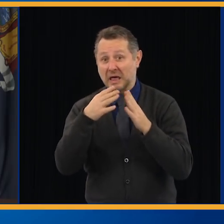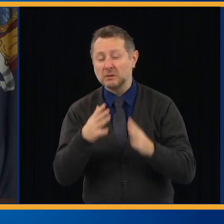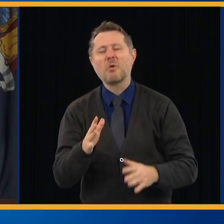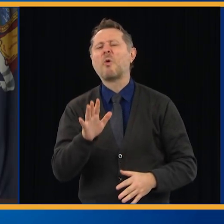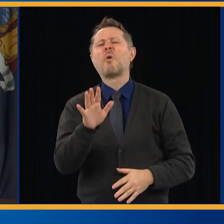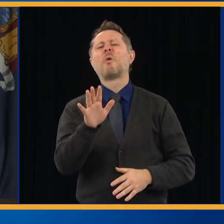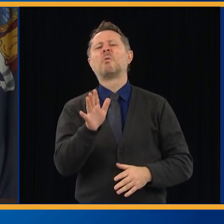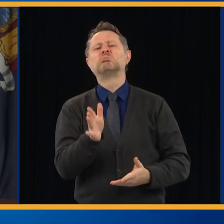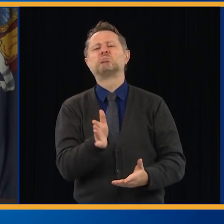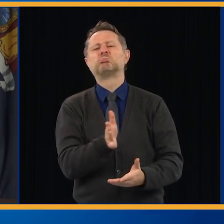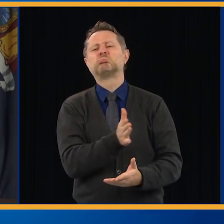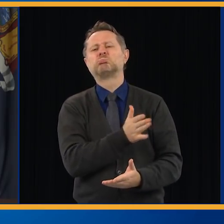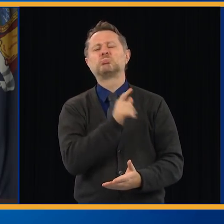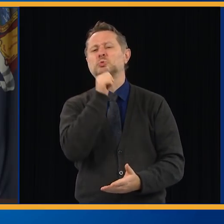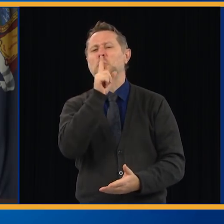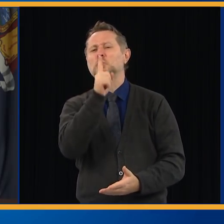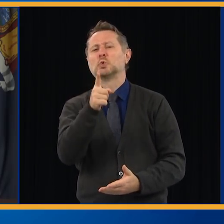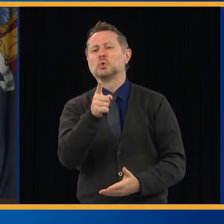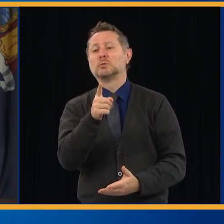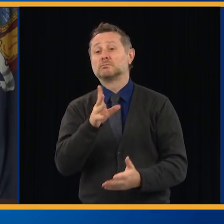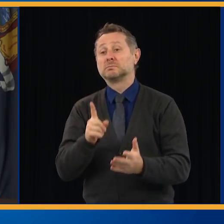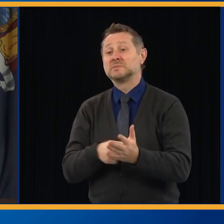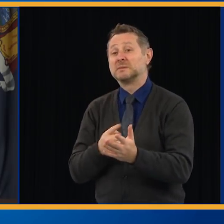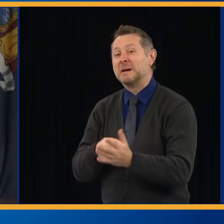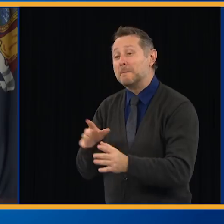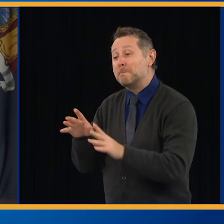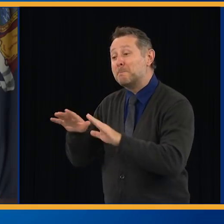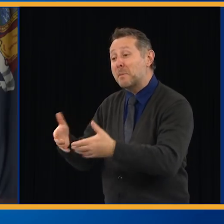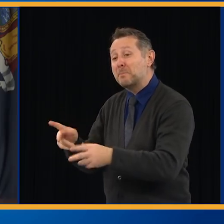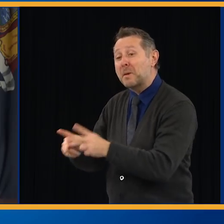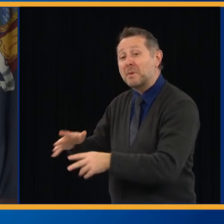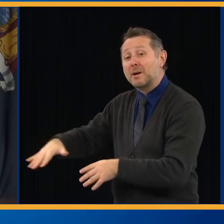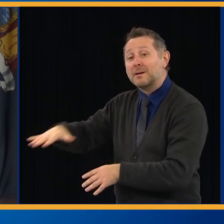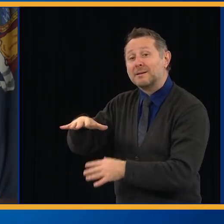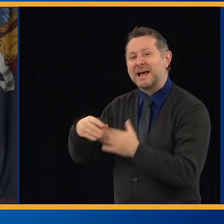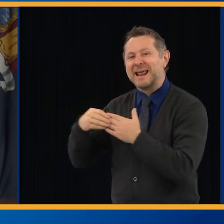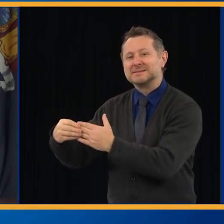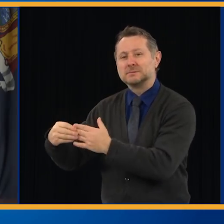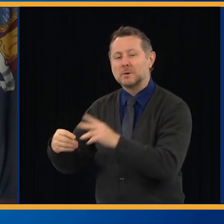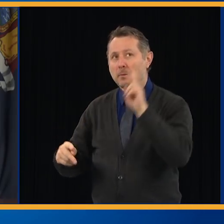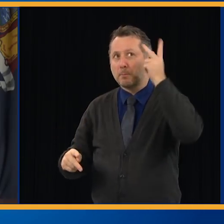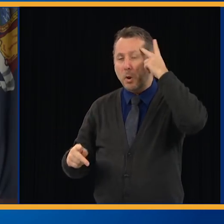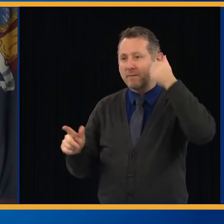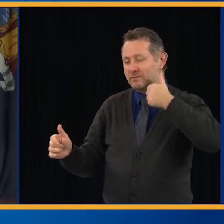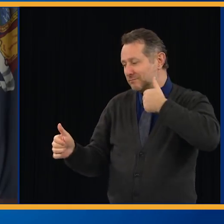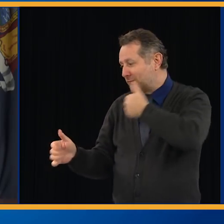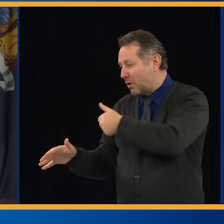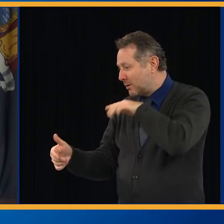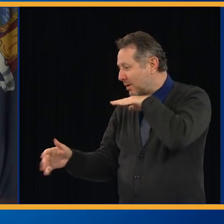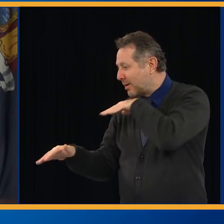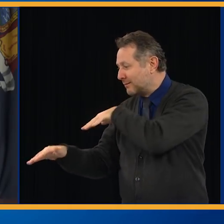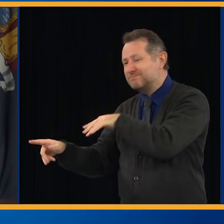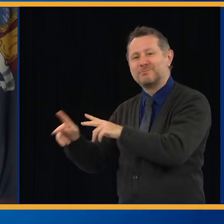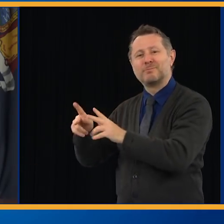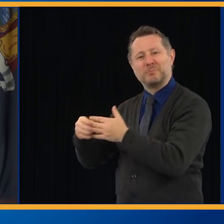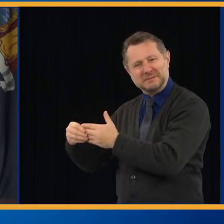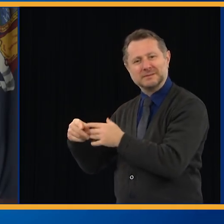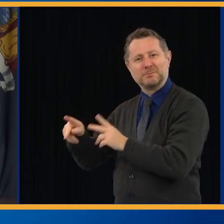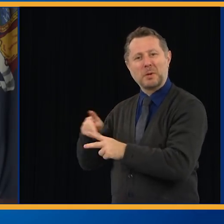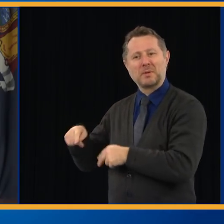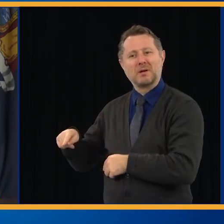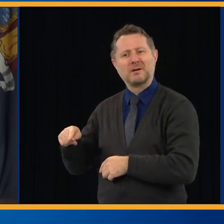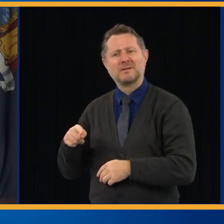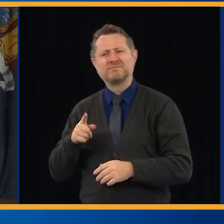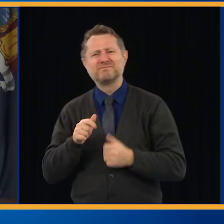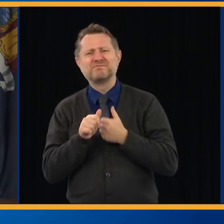lead, and the politicians follow. And that's where we are today. Follow the American